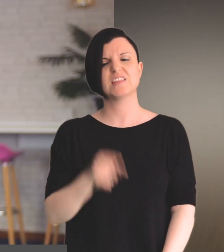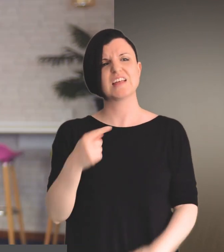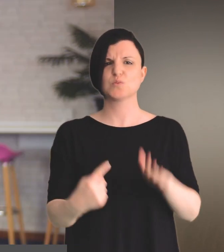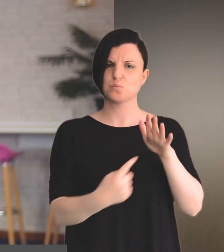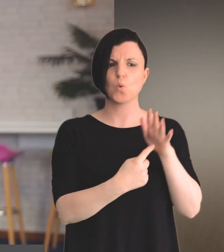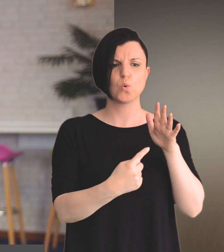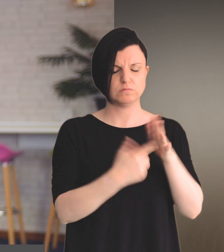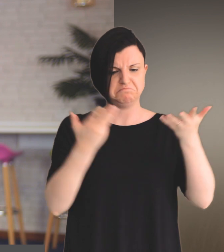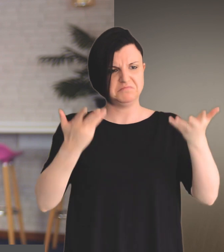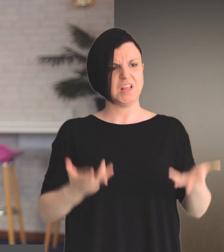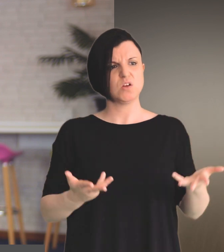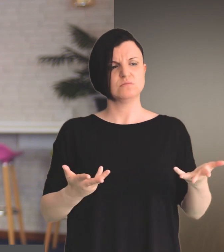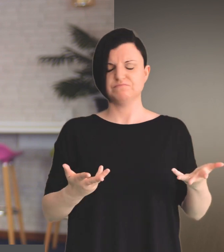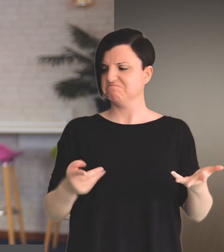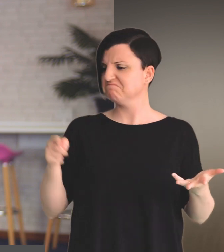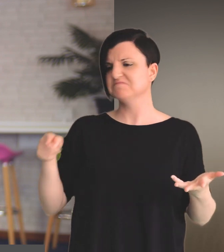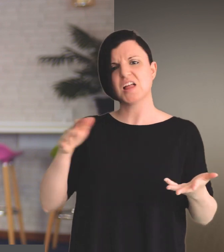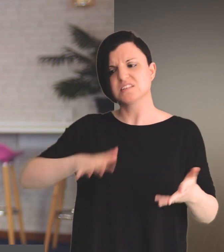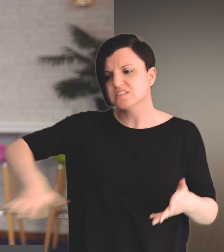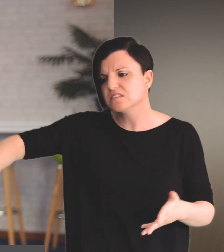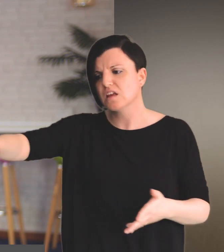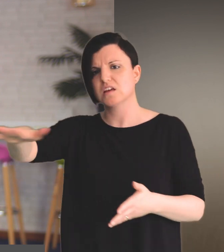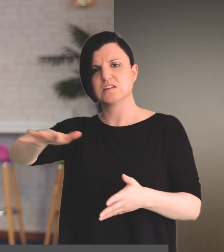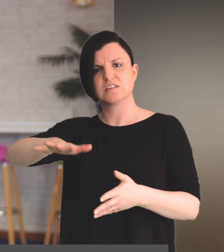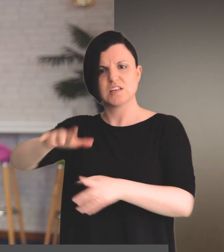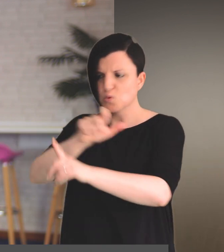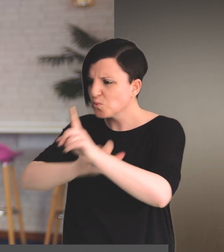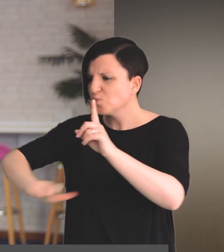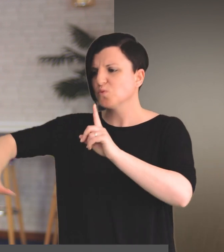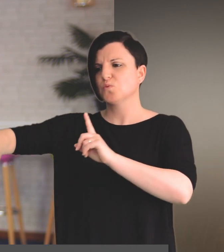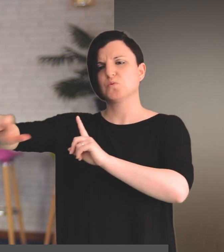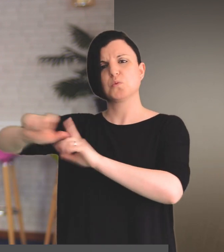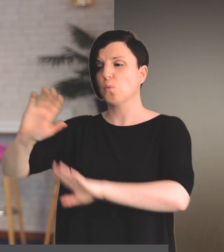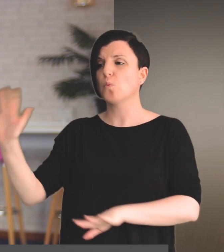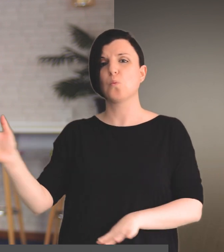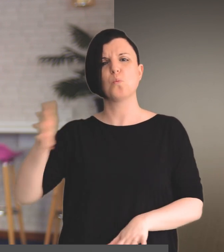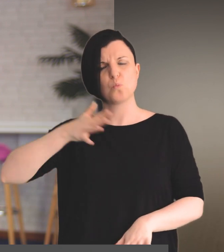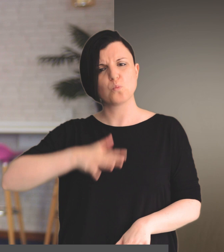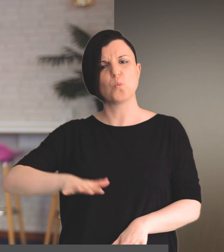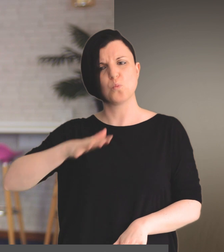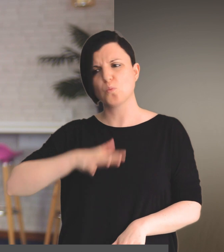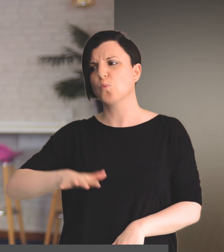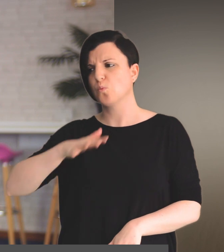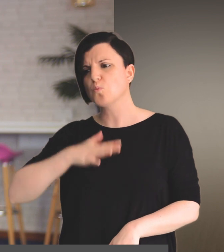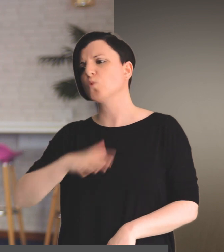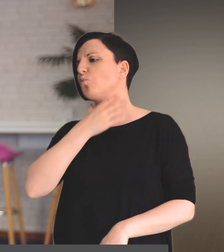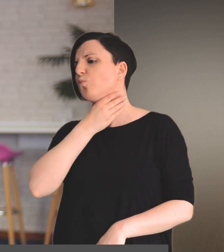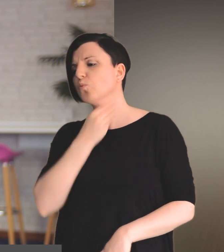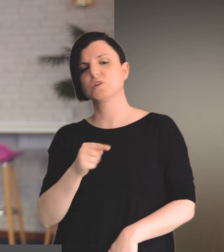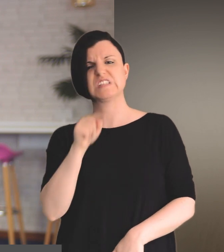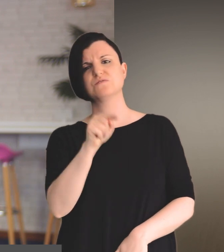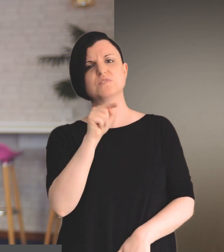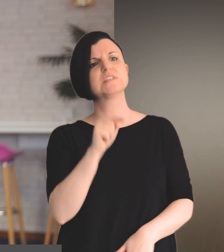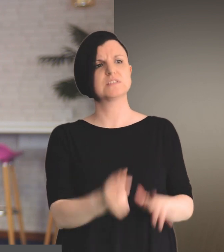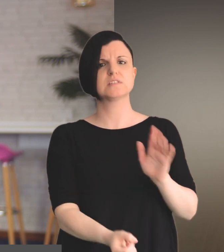organisation is that there's a clear resonance. There's a clear resonance in society. There's a clear desire and